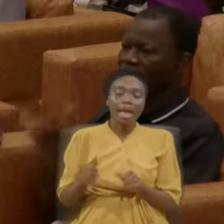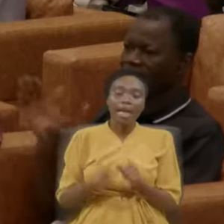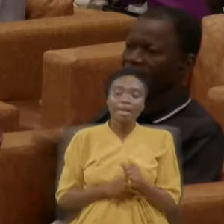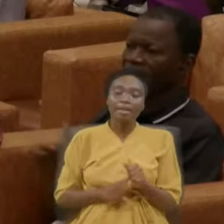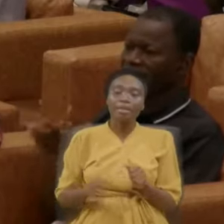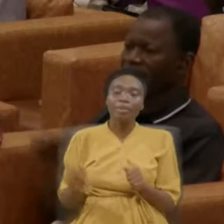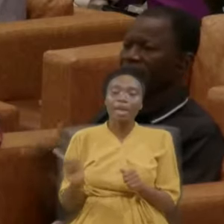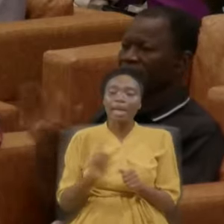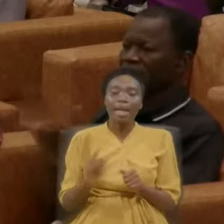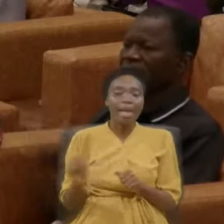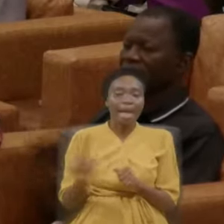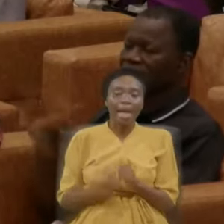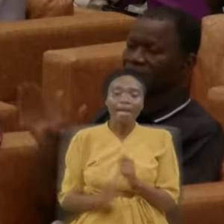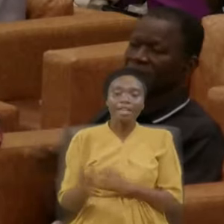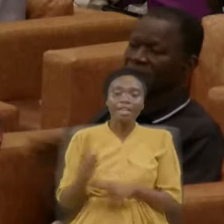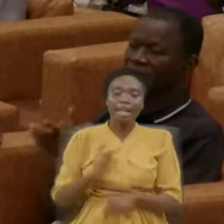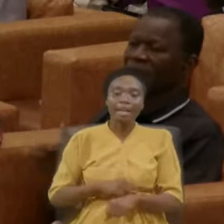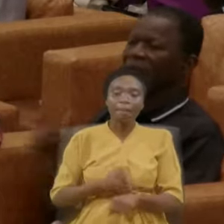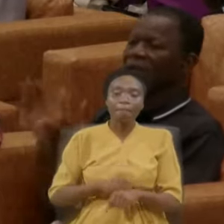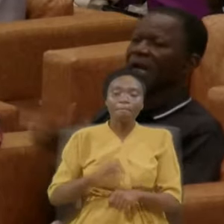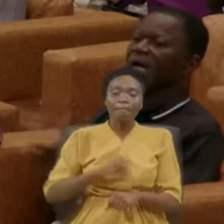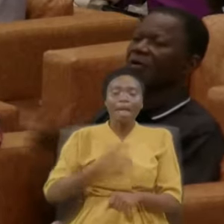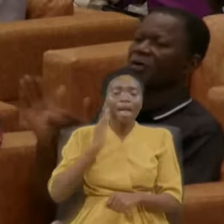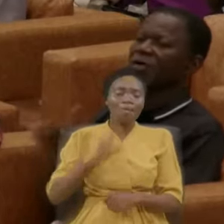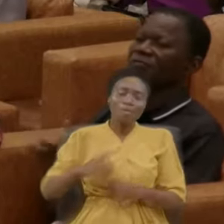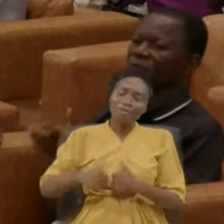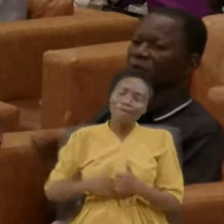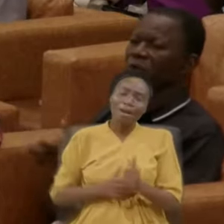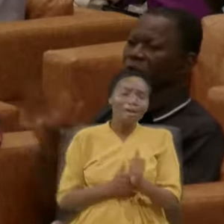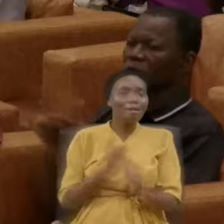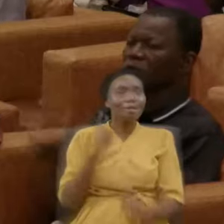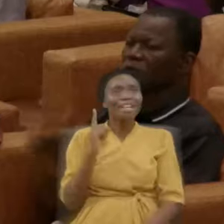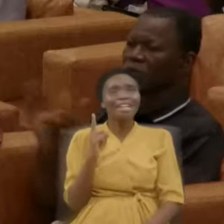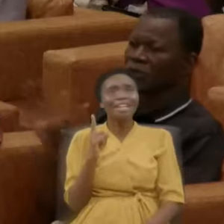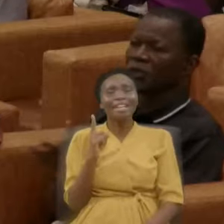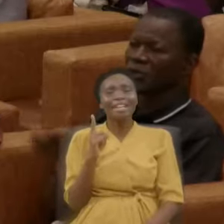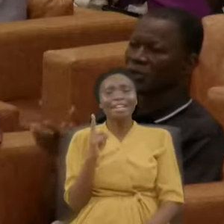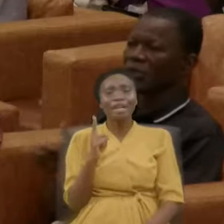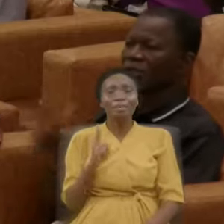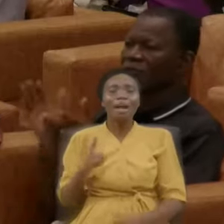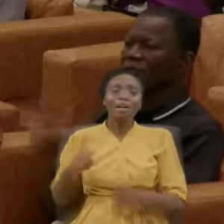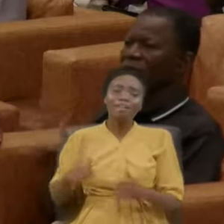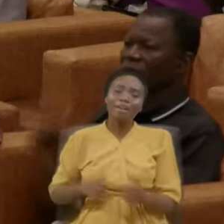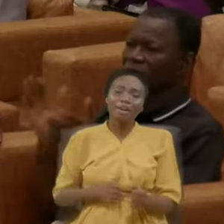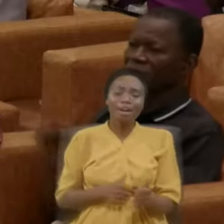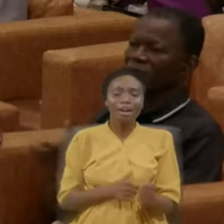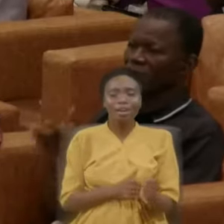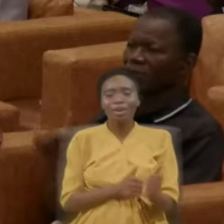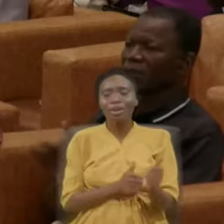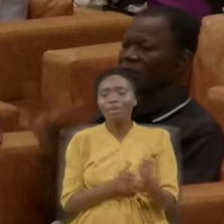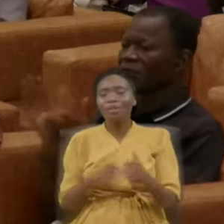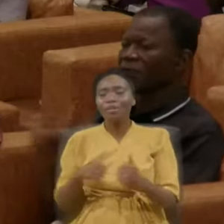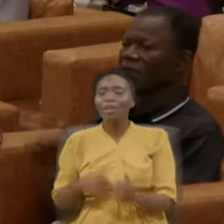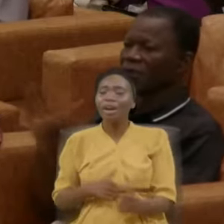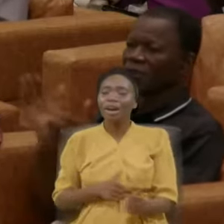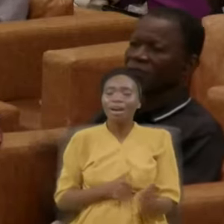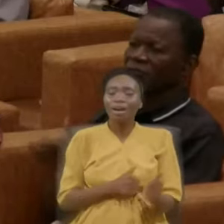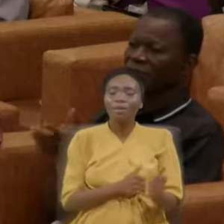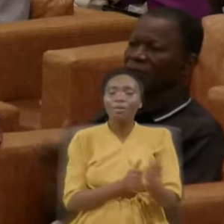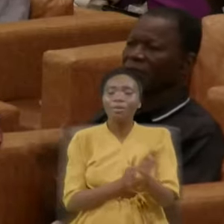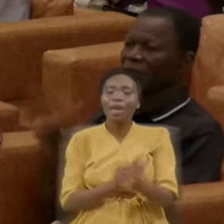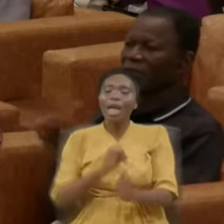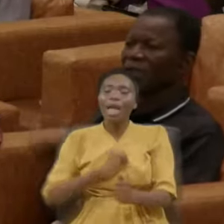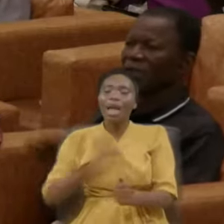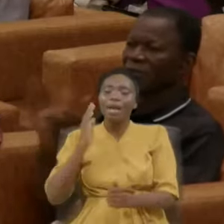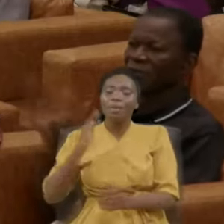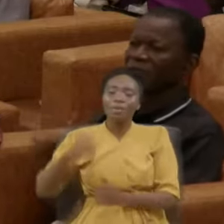Oh, anywhere, everywhere, I will follow him. Follow,